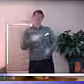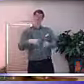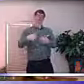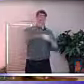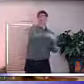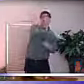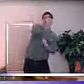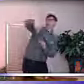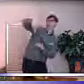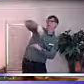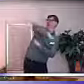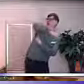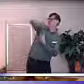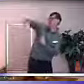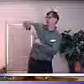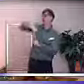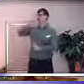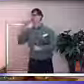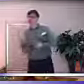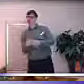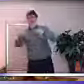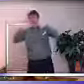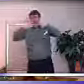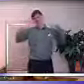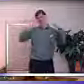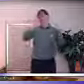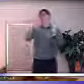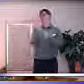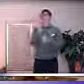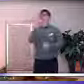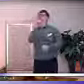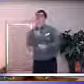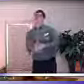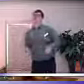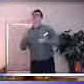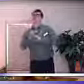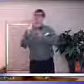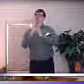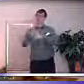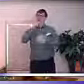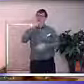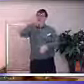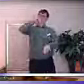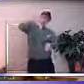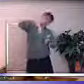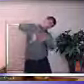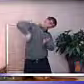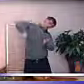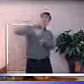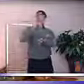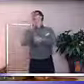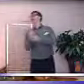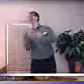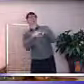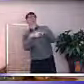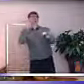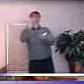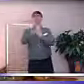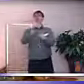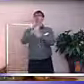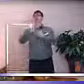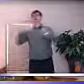around. There's an assortment of cats. They had a couple of goats. They had a donkey. And over by the tack room